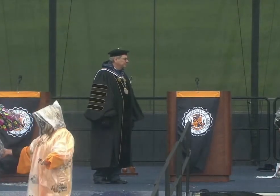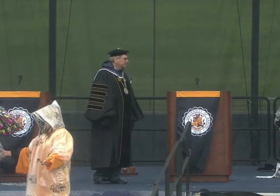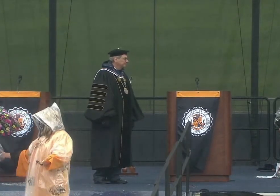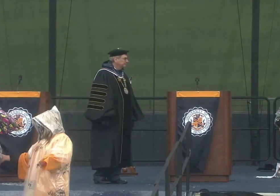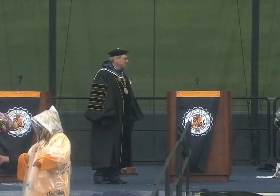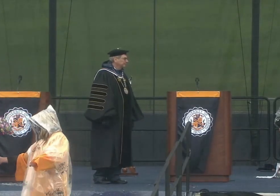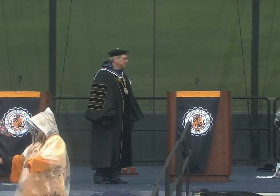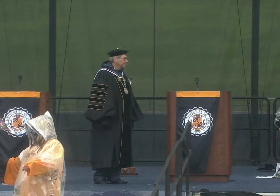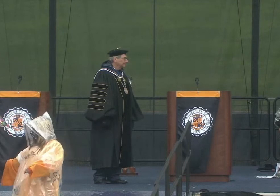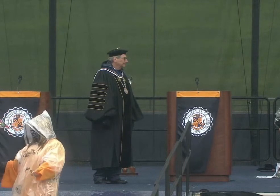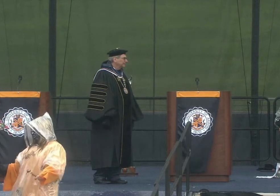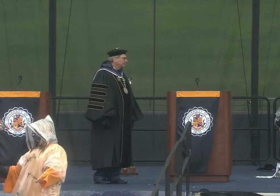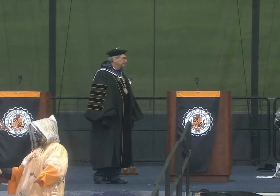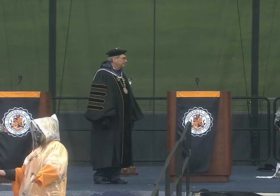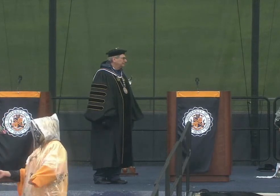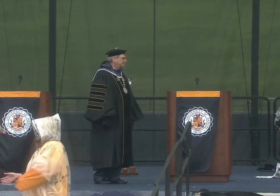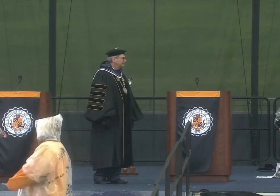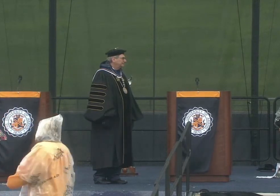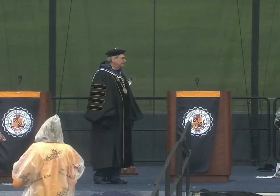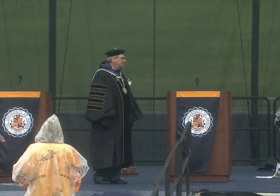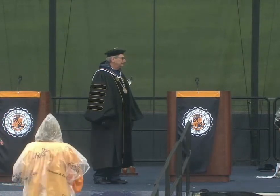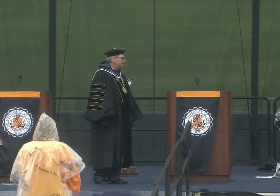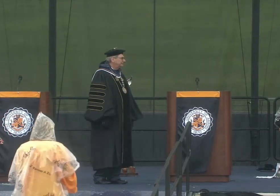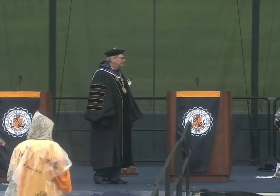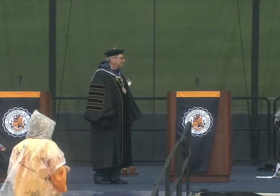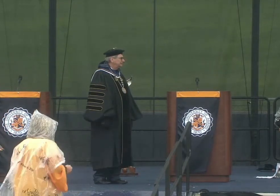Sydney L. Gray.